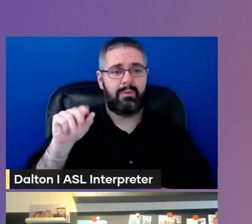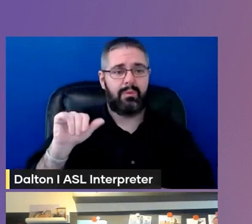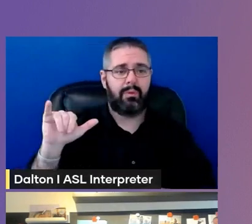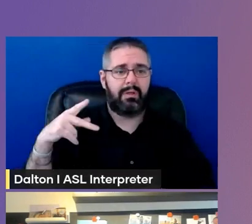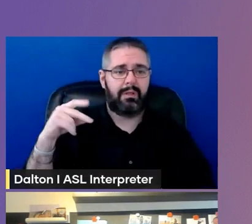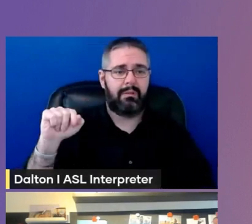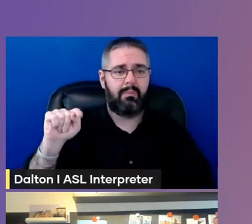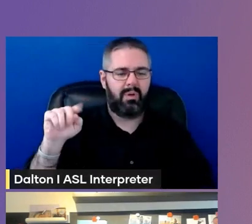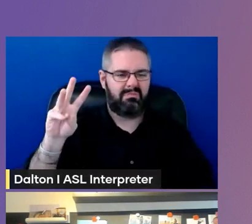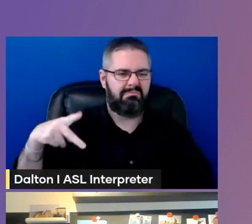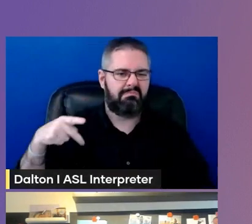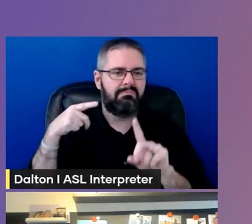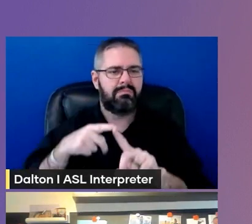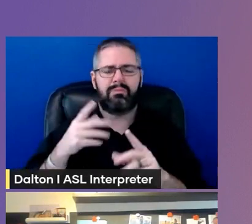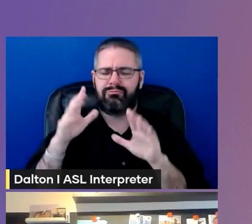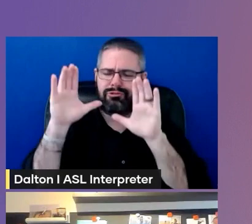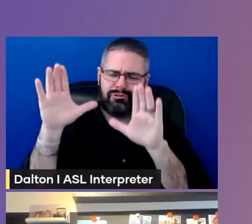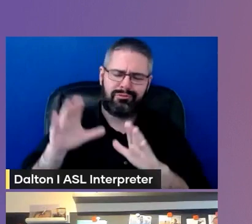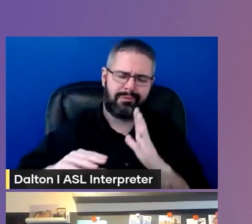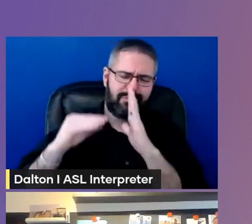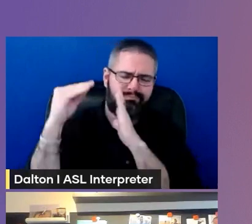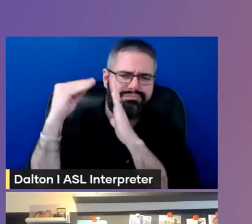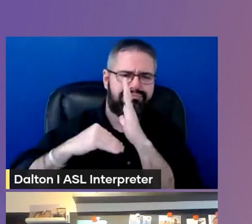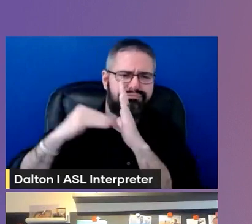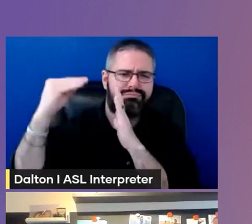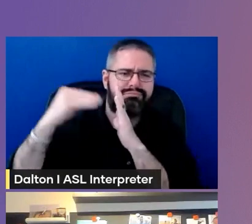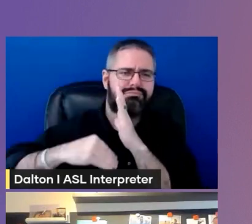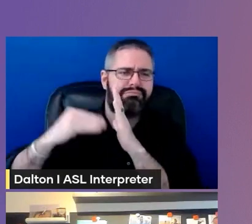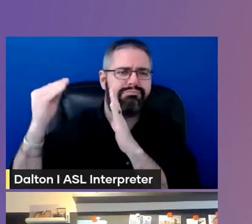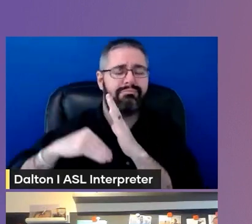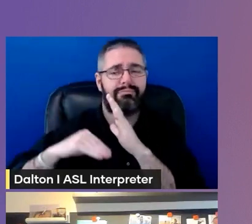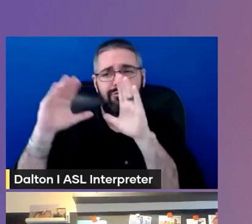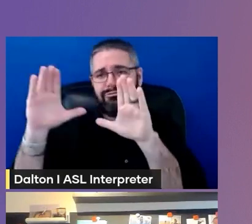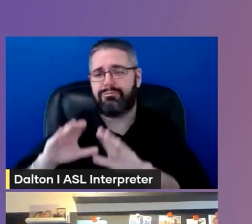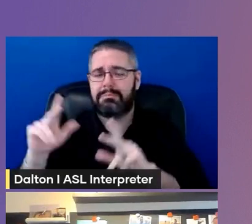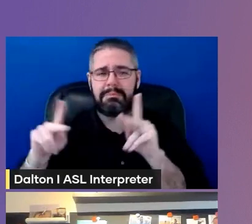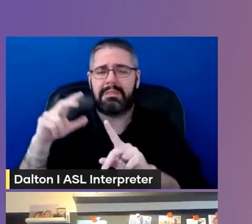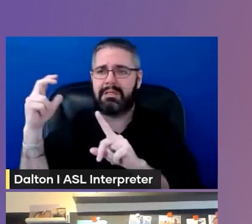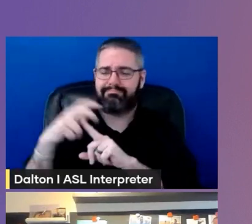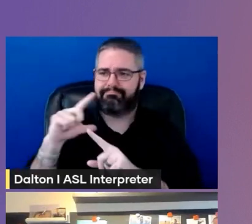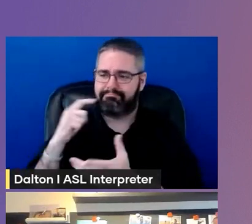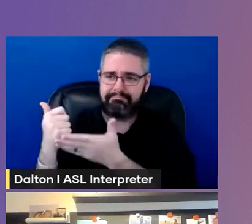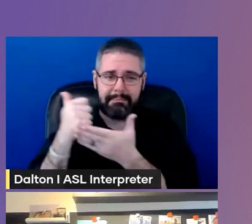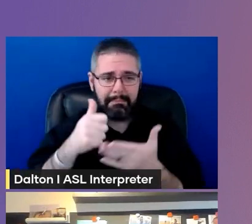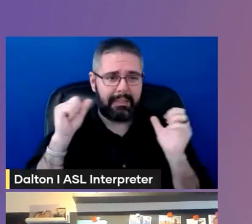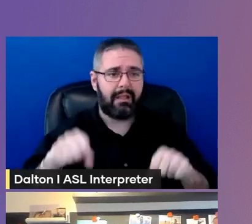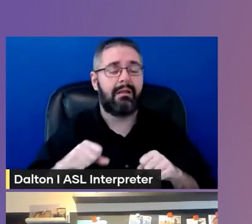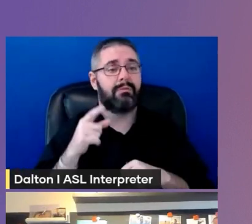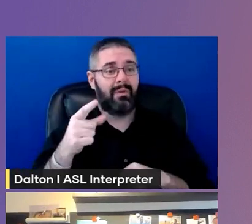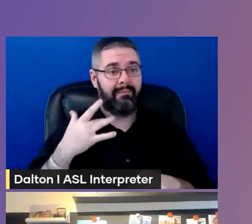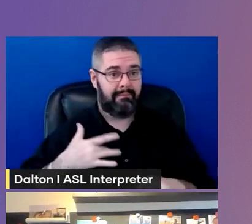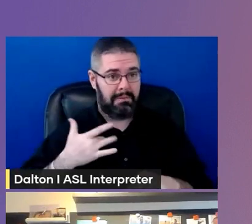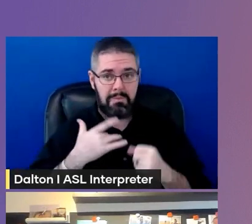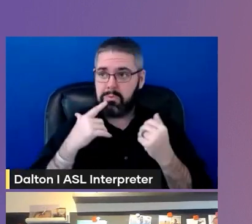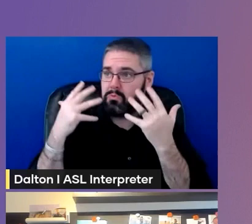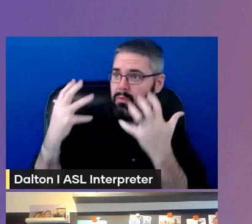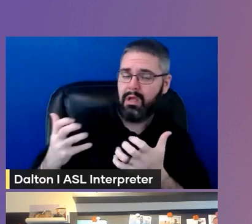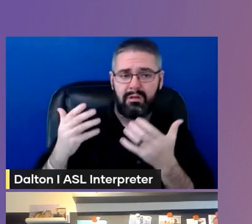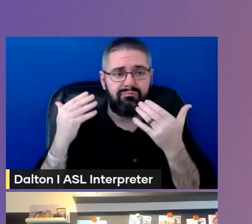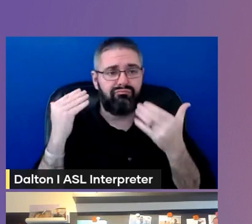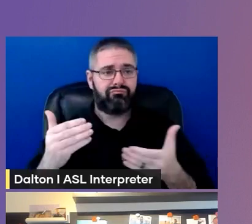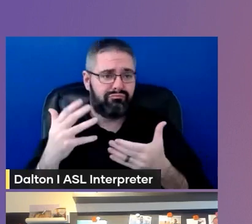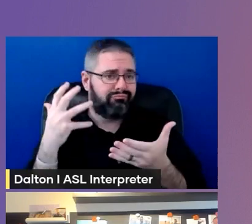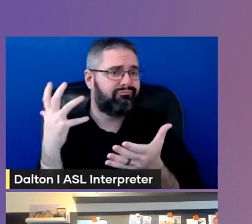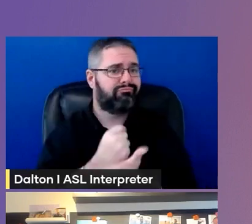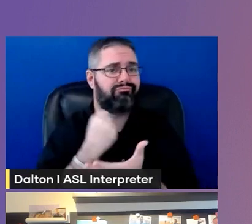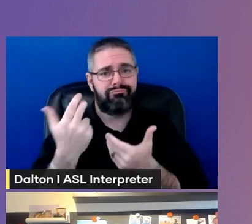great documentation. There's great people that might be able to help you. So if you feel like you want to do it, just jump in and